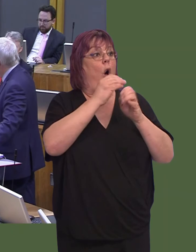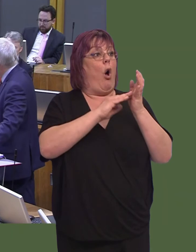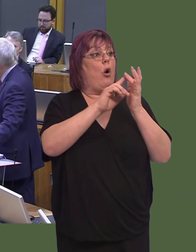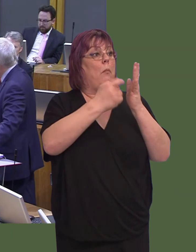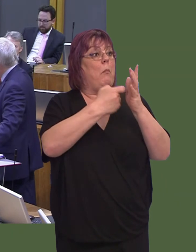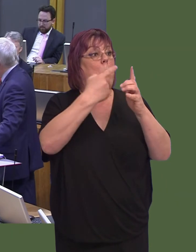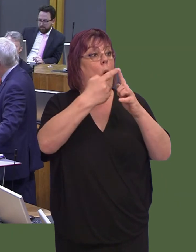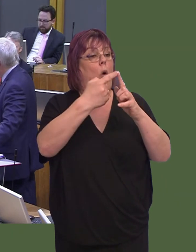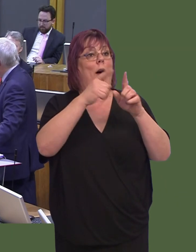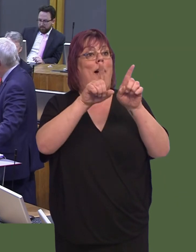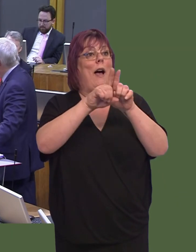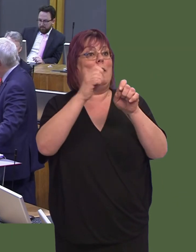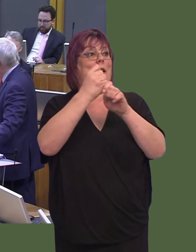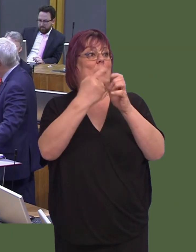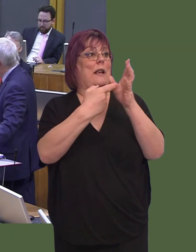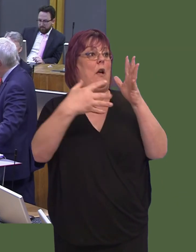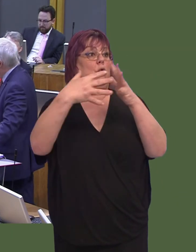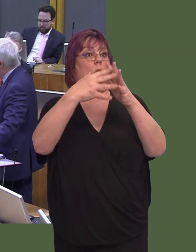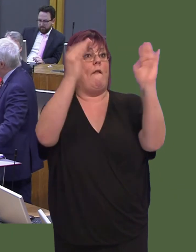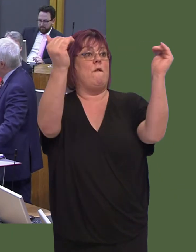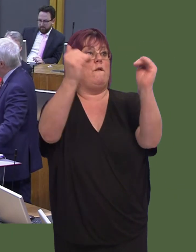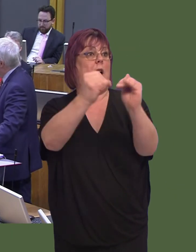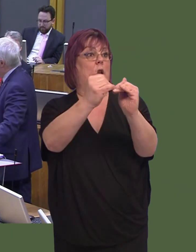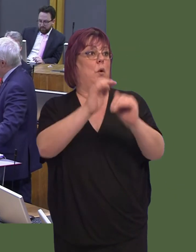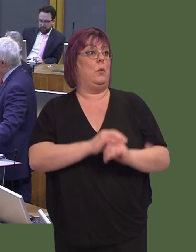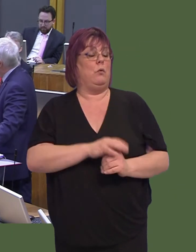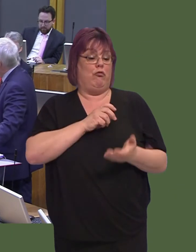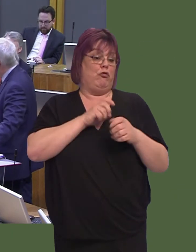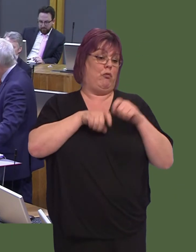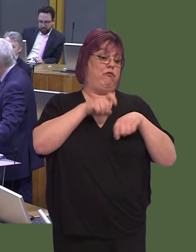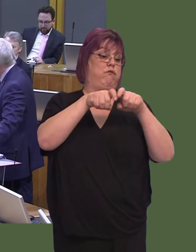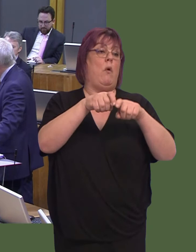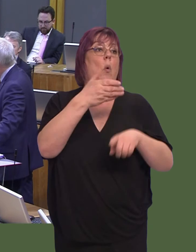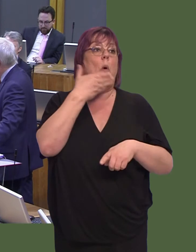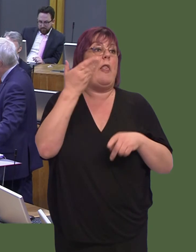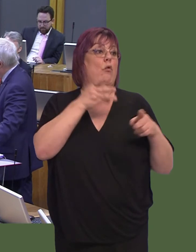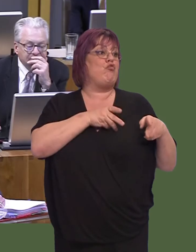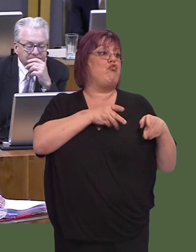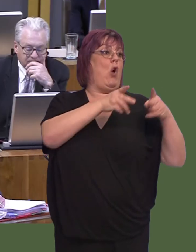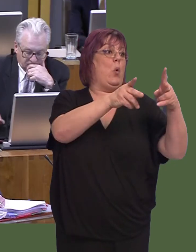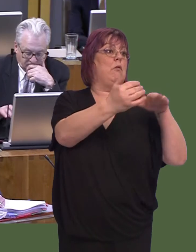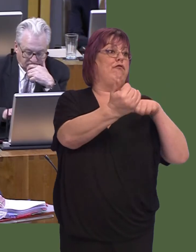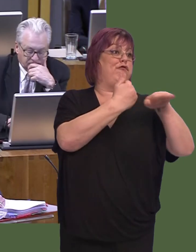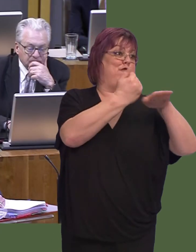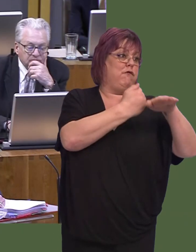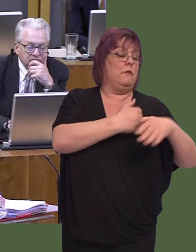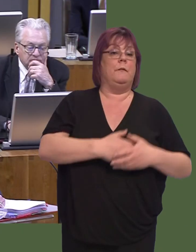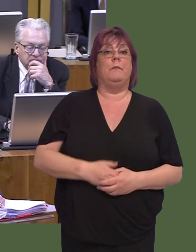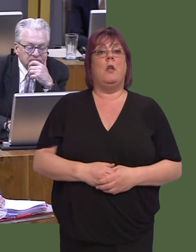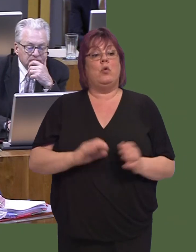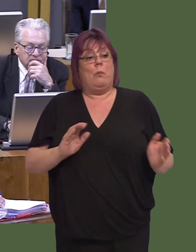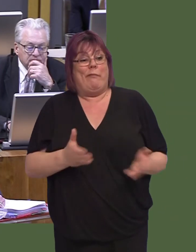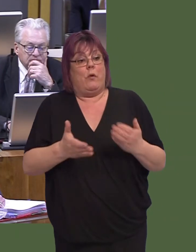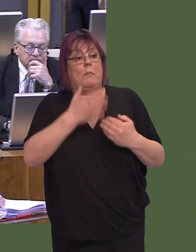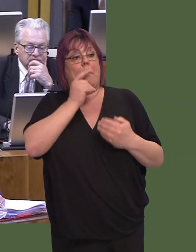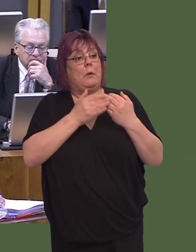Valley and the Gowrie Valley on the cycle routes that exist there without ever having to go on a busy road. And being able to encourage people